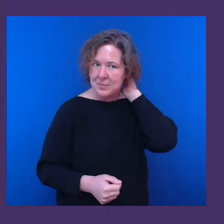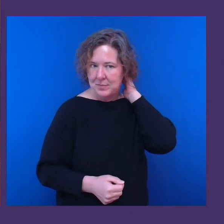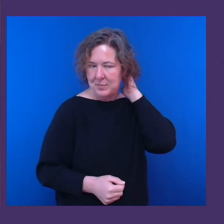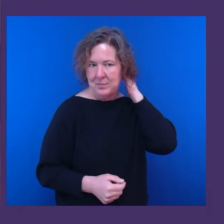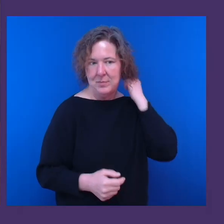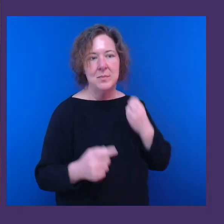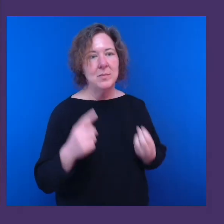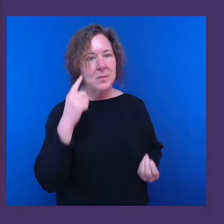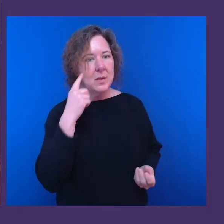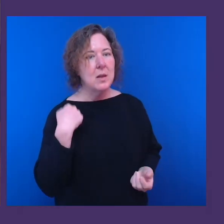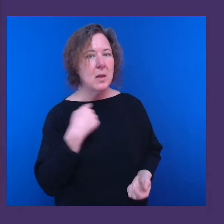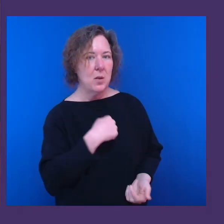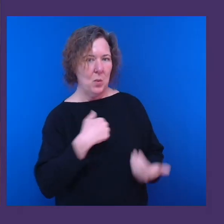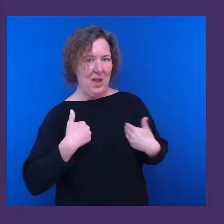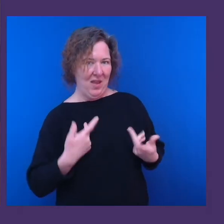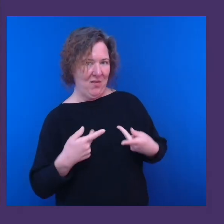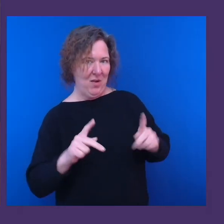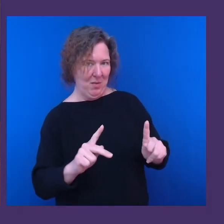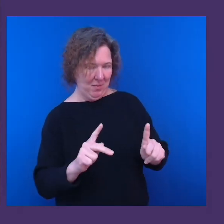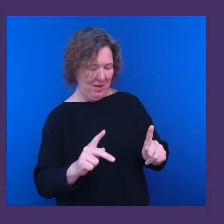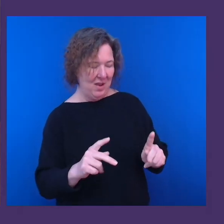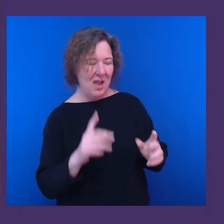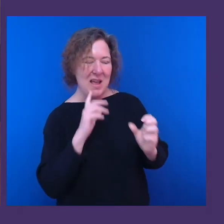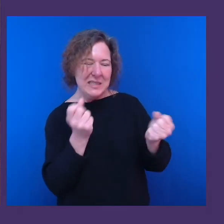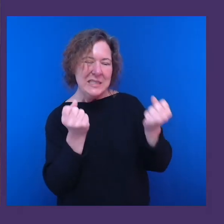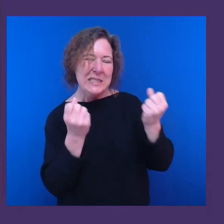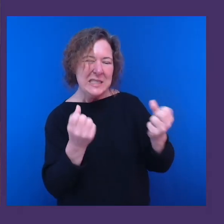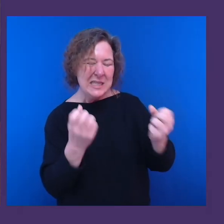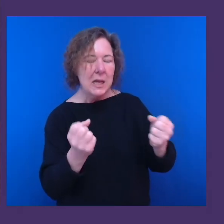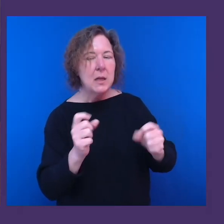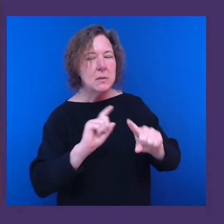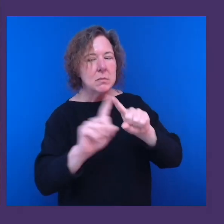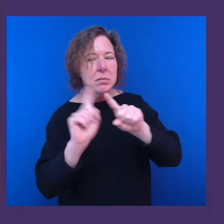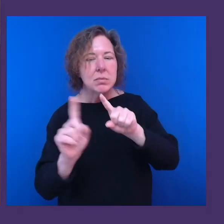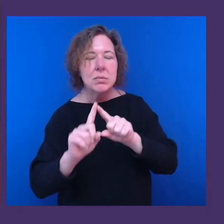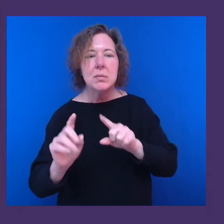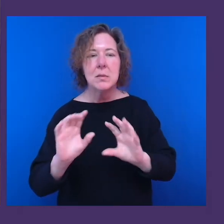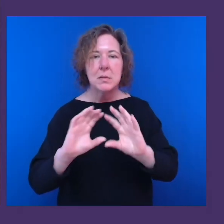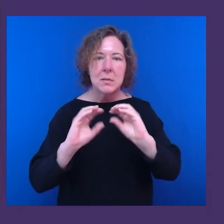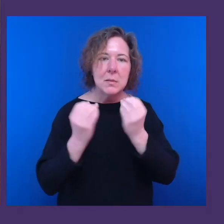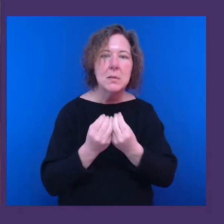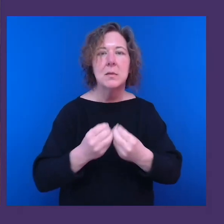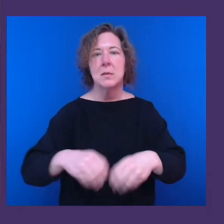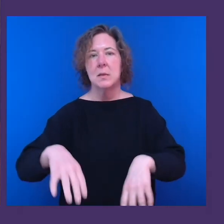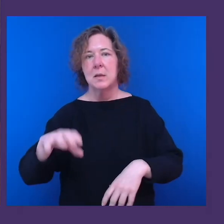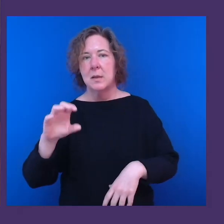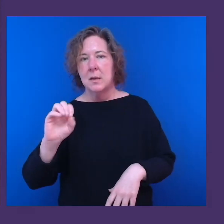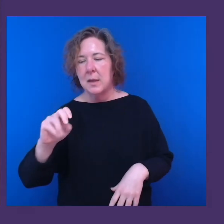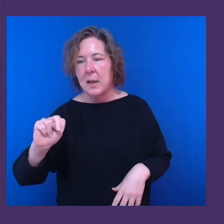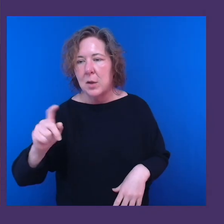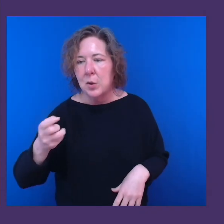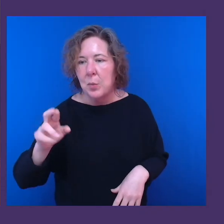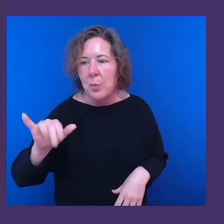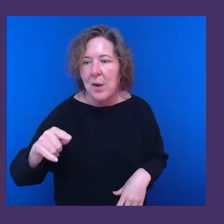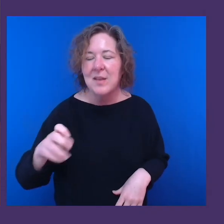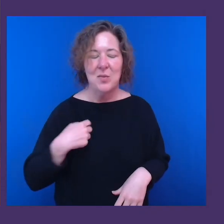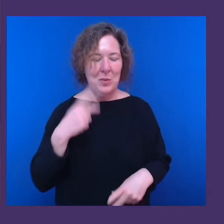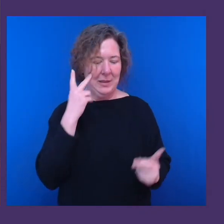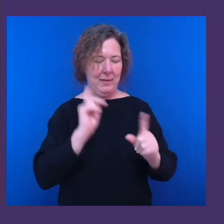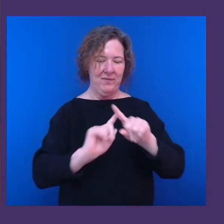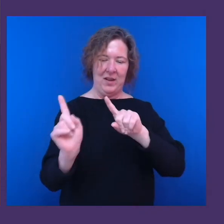we have the privilege of supporting hundreds of enterprises, and we see various methods in which